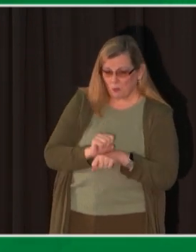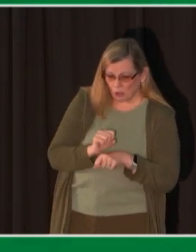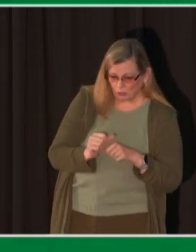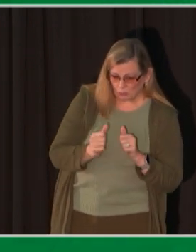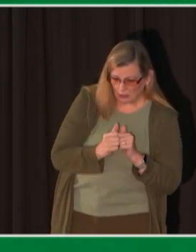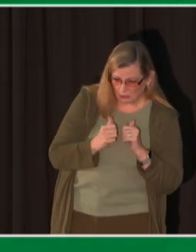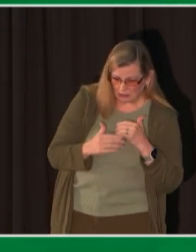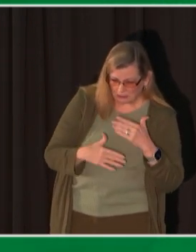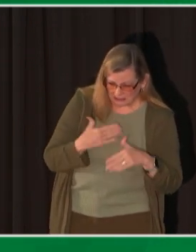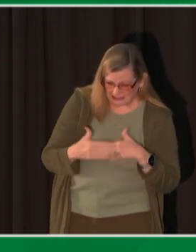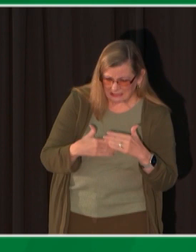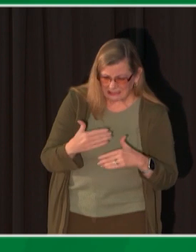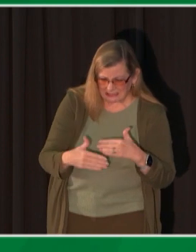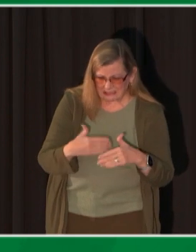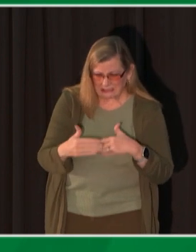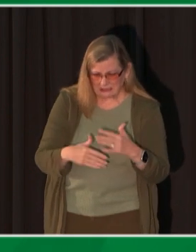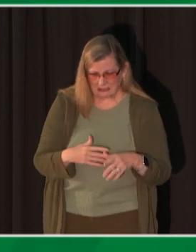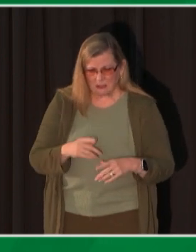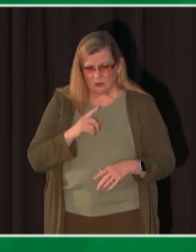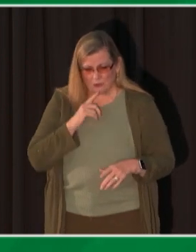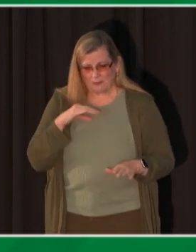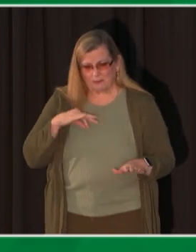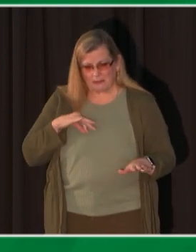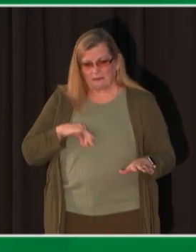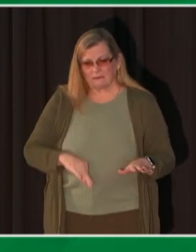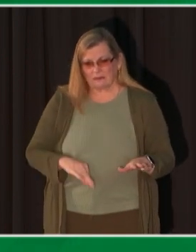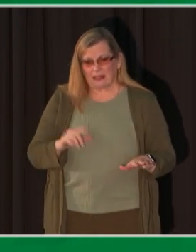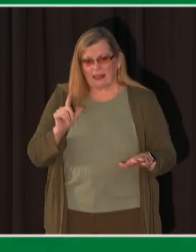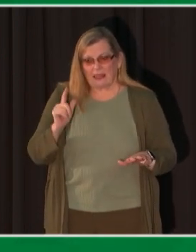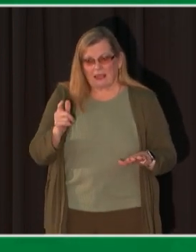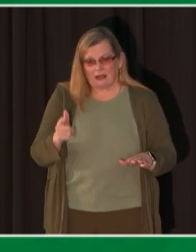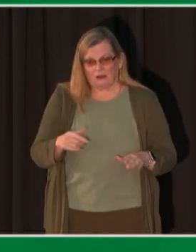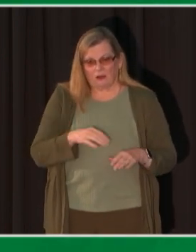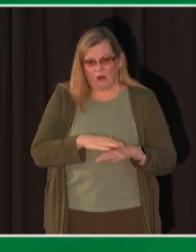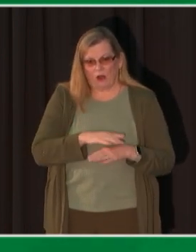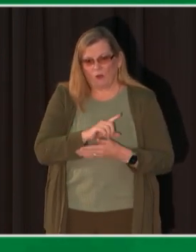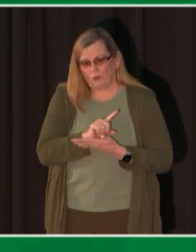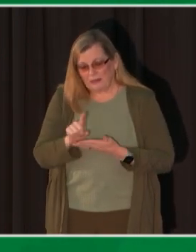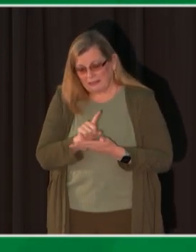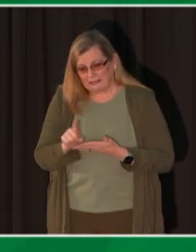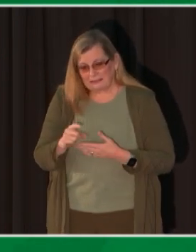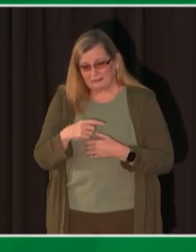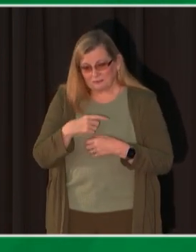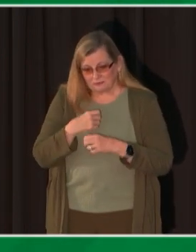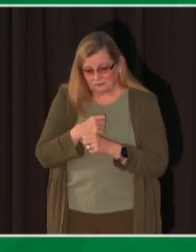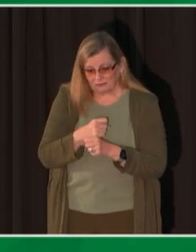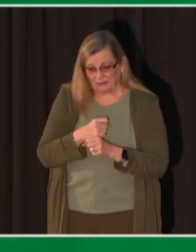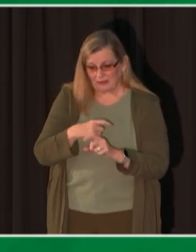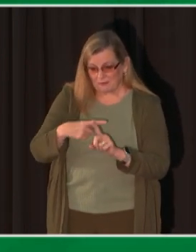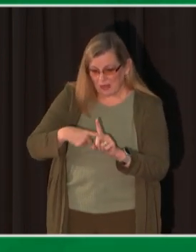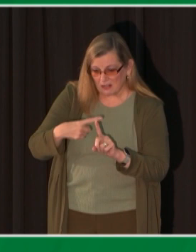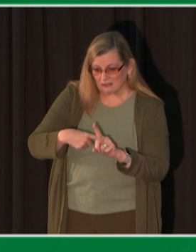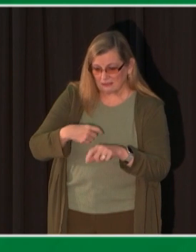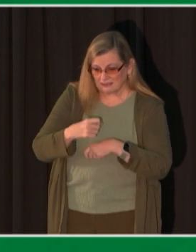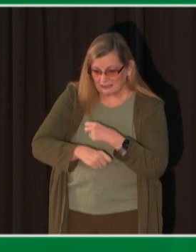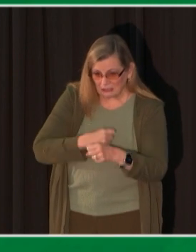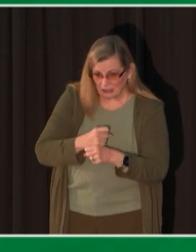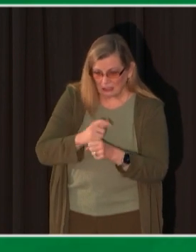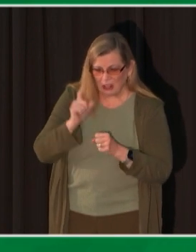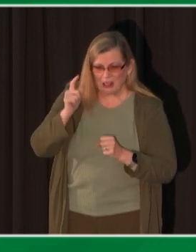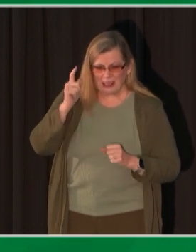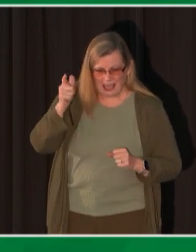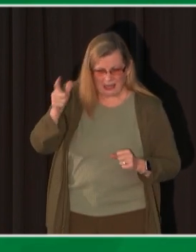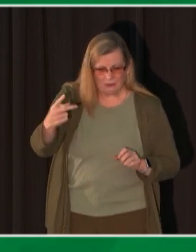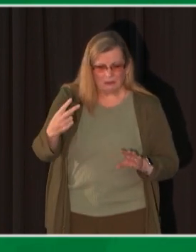dividends in the weeks, months, and years ahead for these students. And we all know that there's room